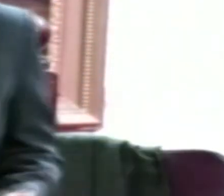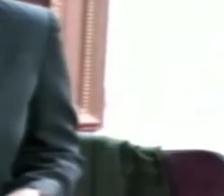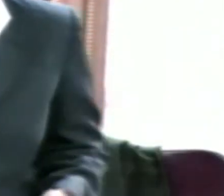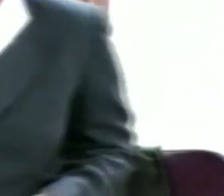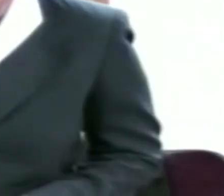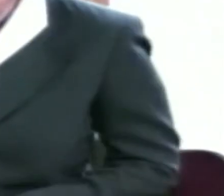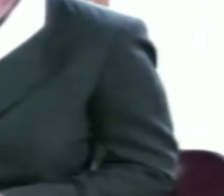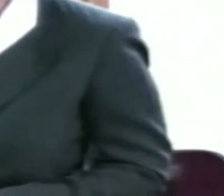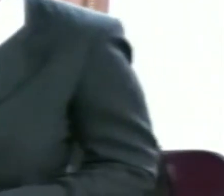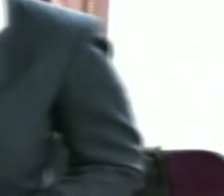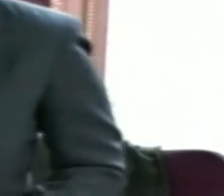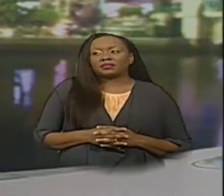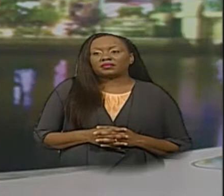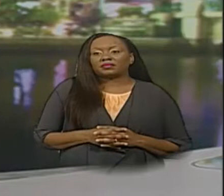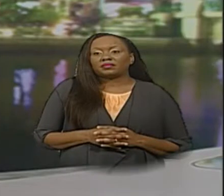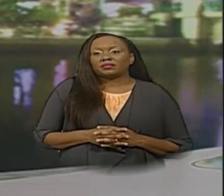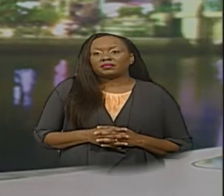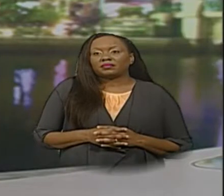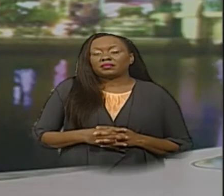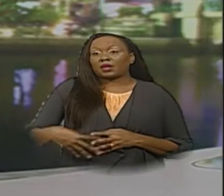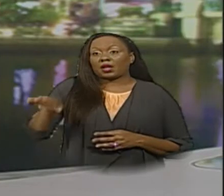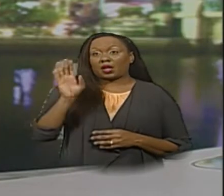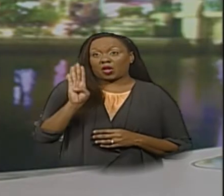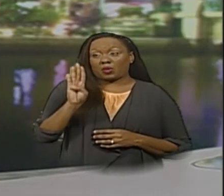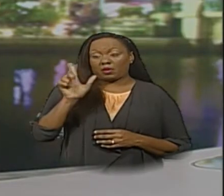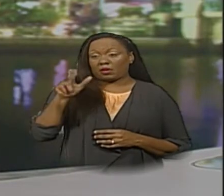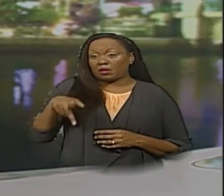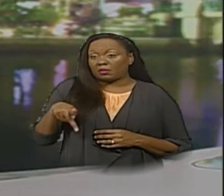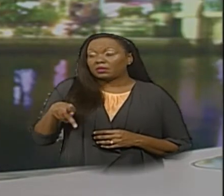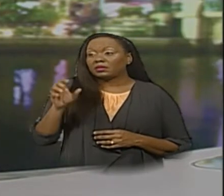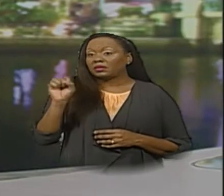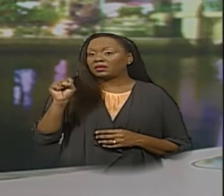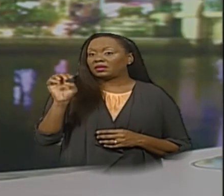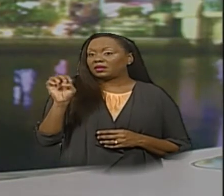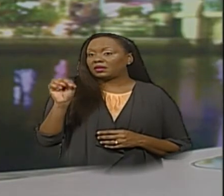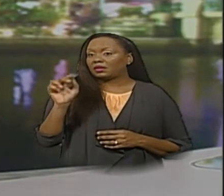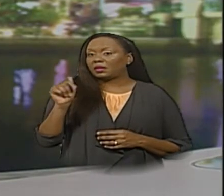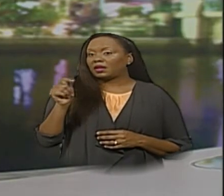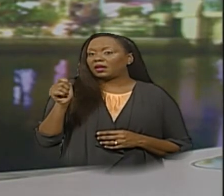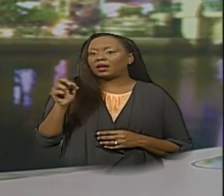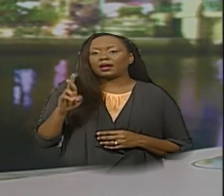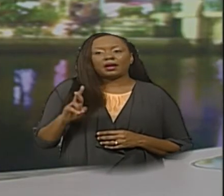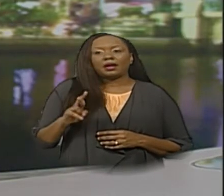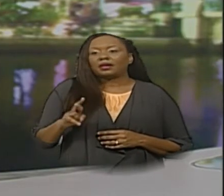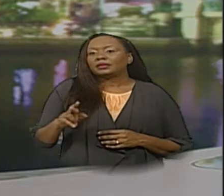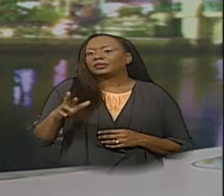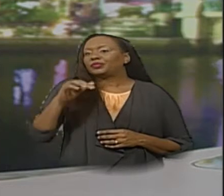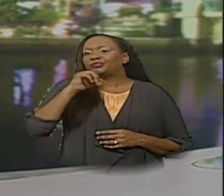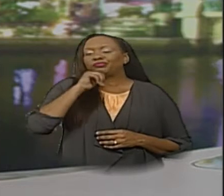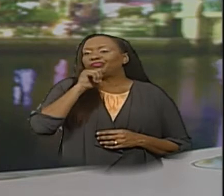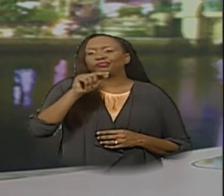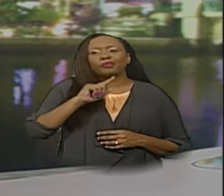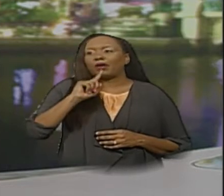past, present, and future tense. An opposition senator is this evening pouring cold water on government's recent